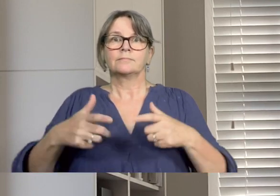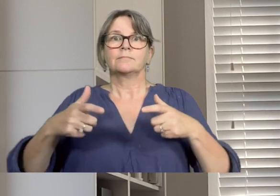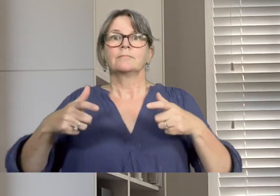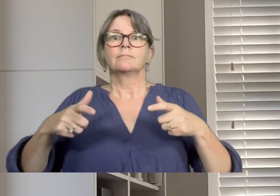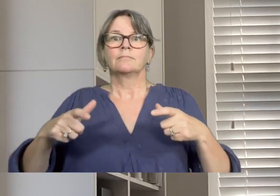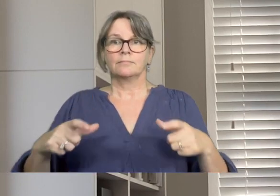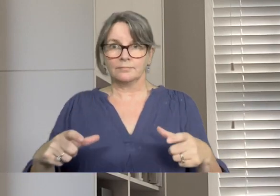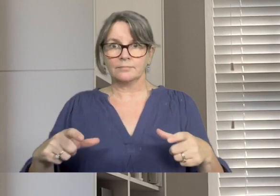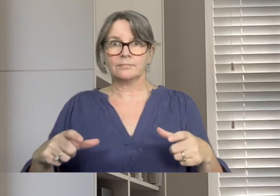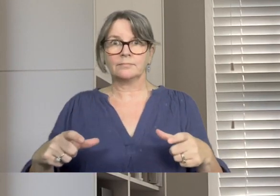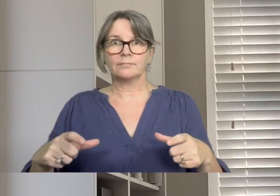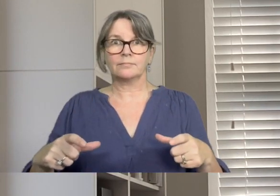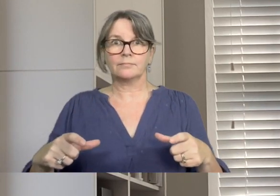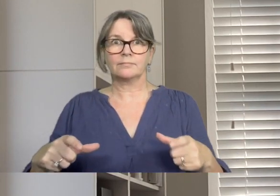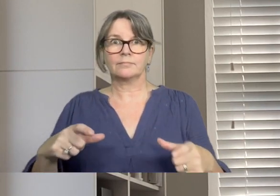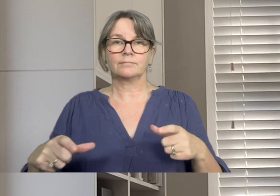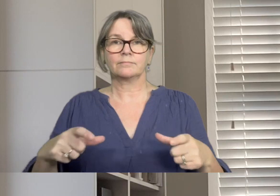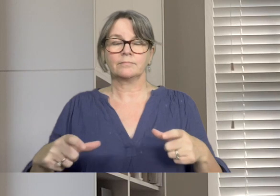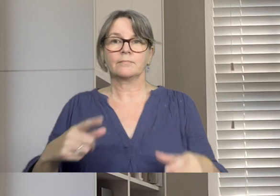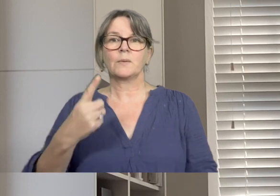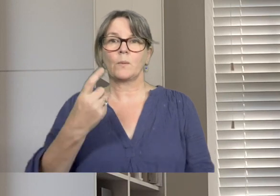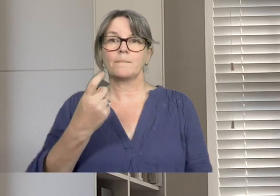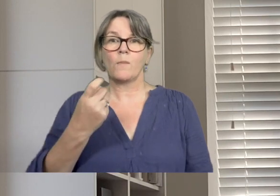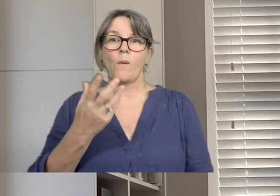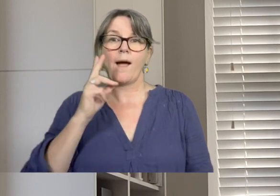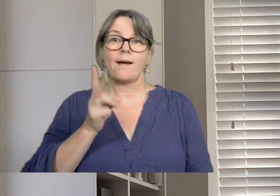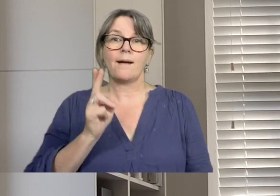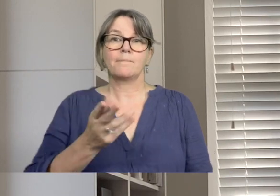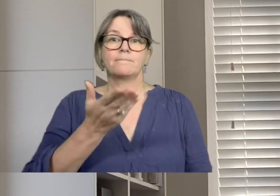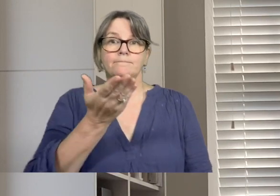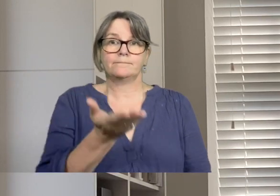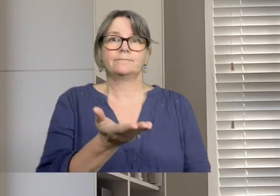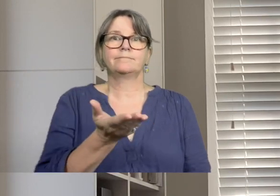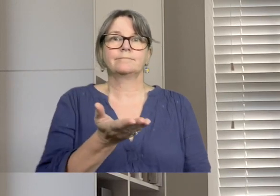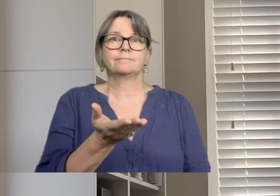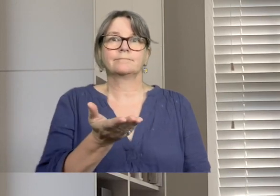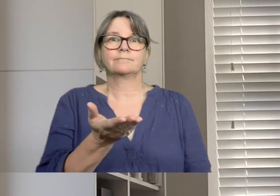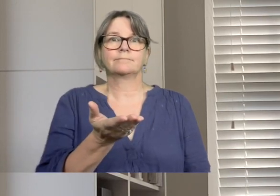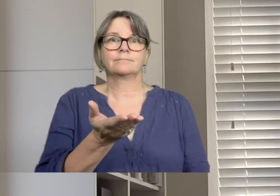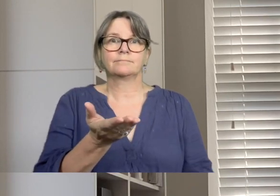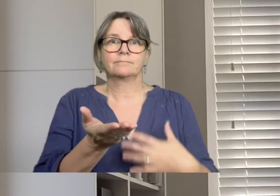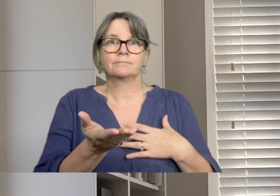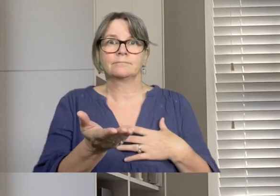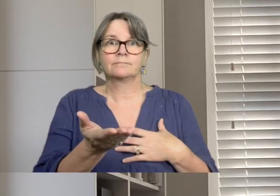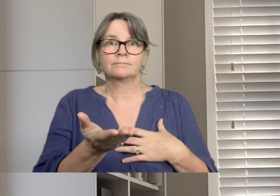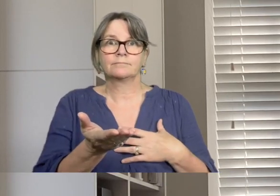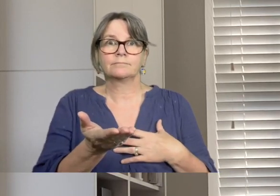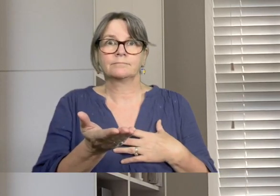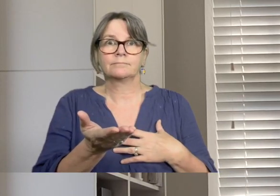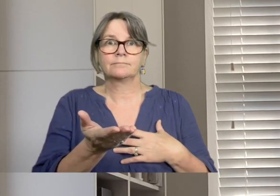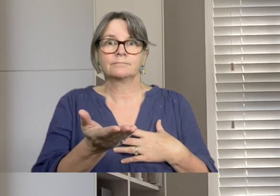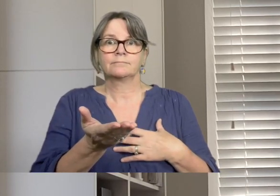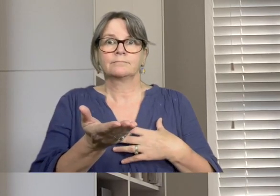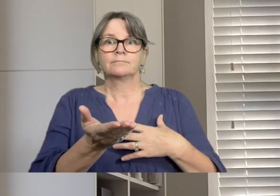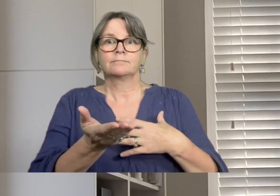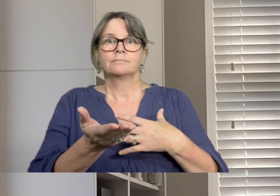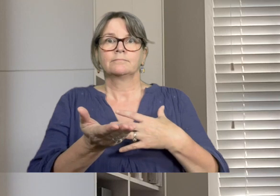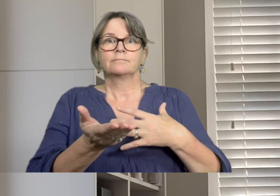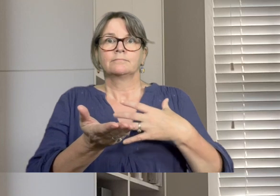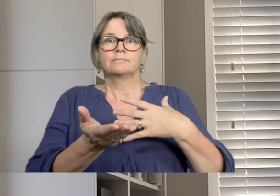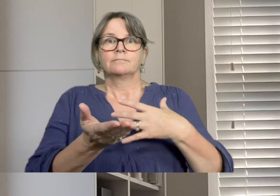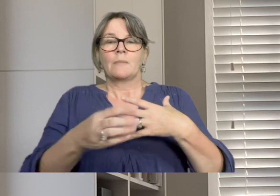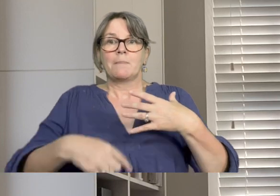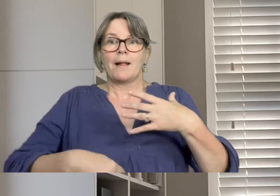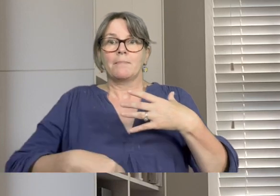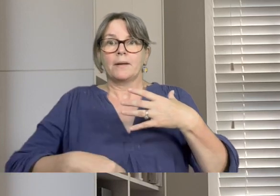the pelvis touches down and rolls back into neutral. We're going to do it one more time. Breath in here. As we breathe out, belly button down,